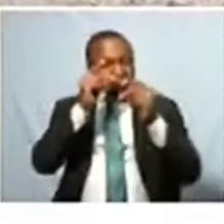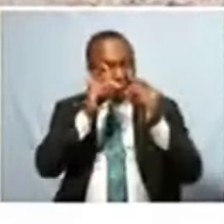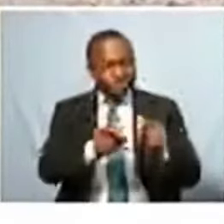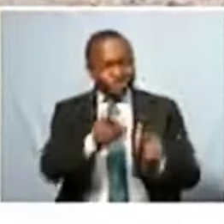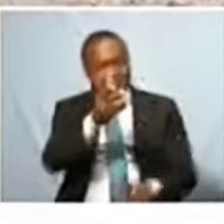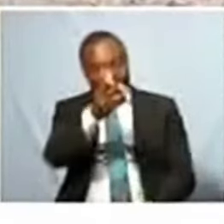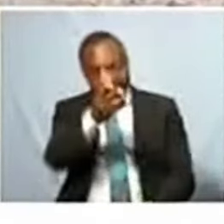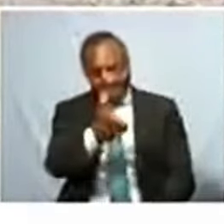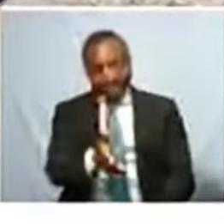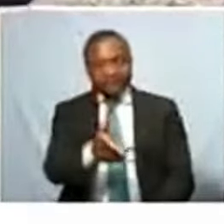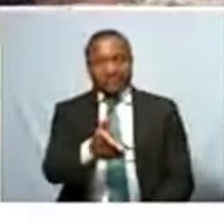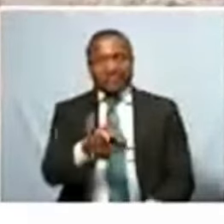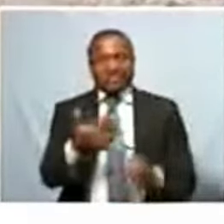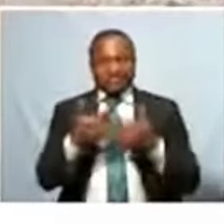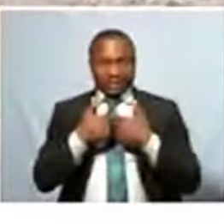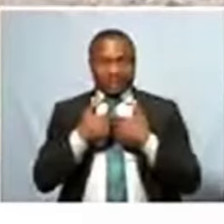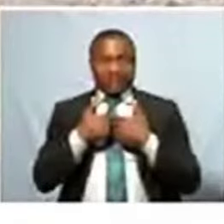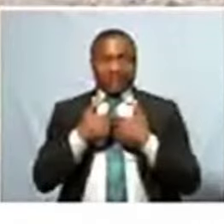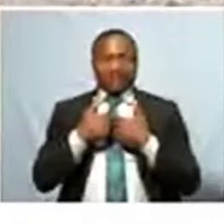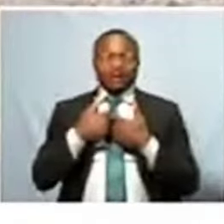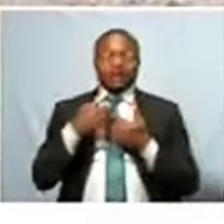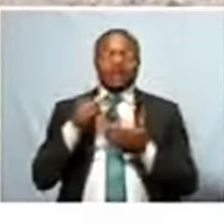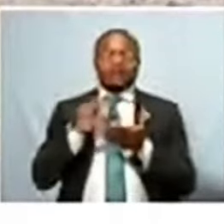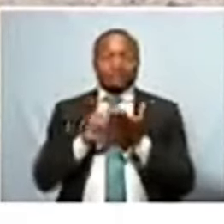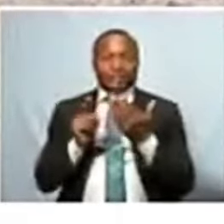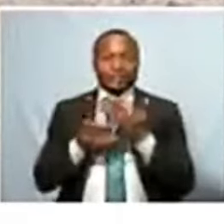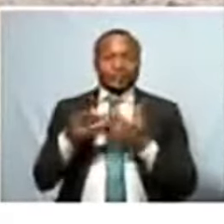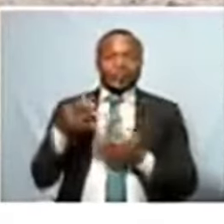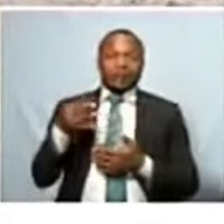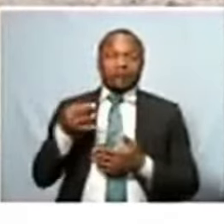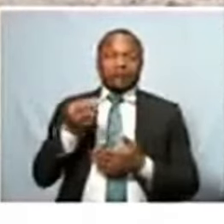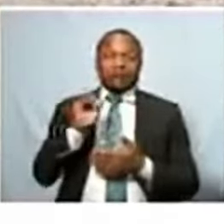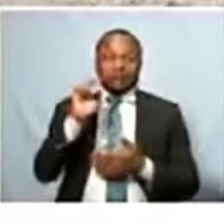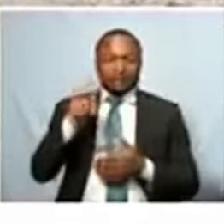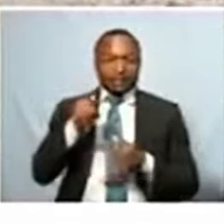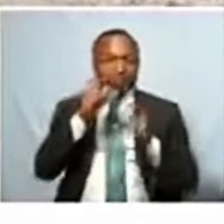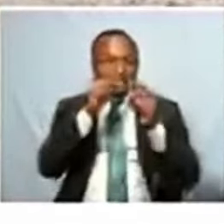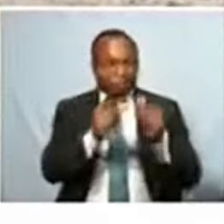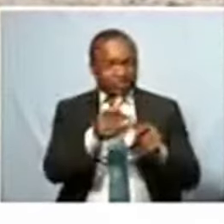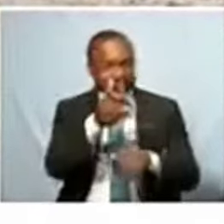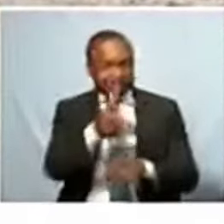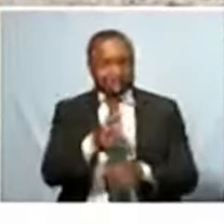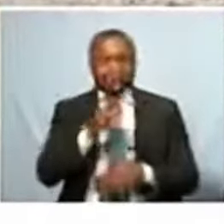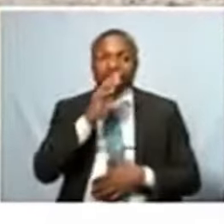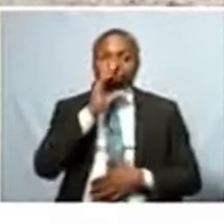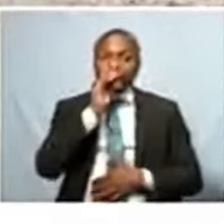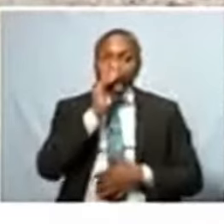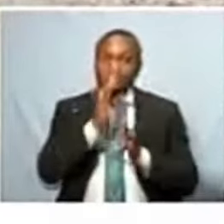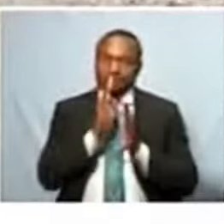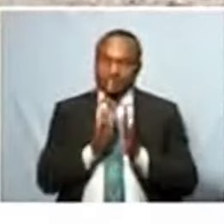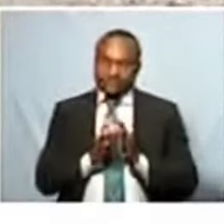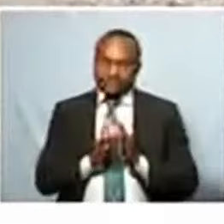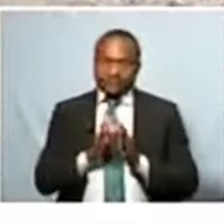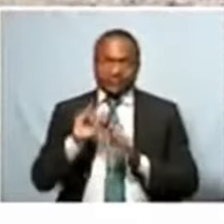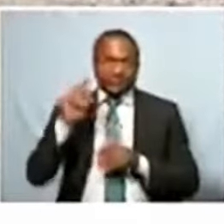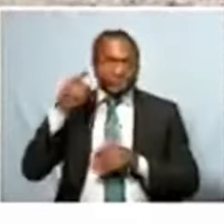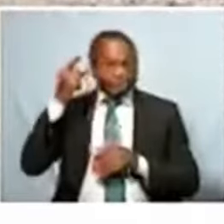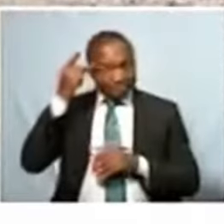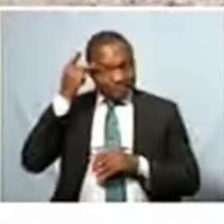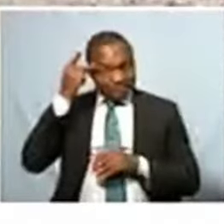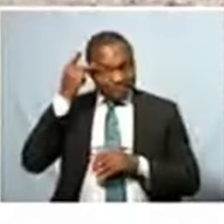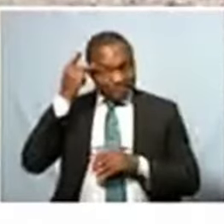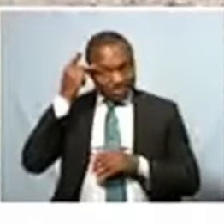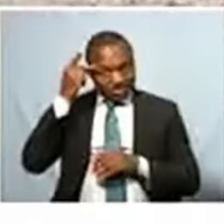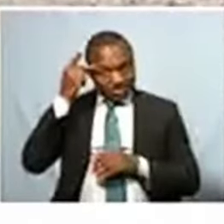there, I have the package for FISIP. When it reaches down there, Madam Speaker, political intolerance